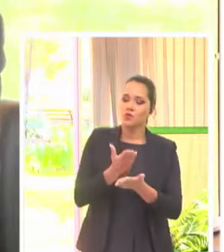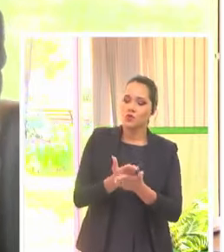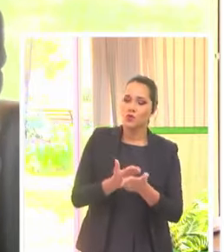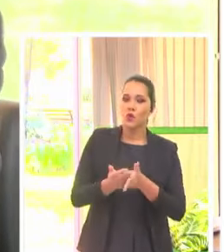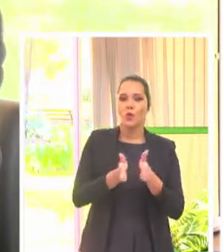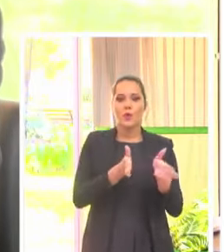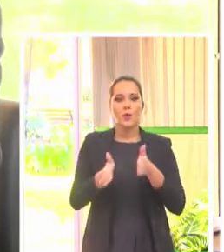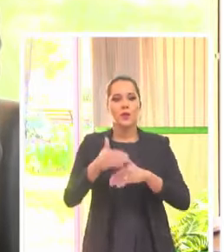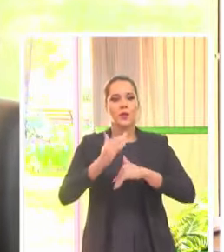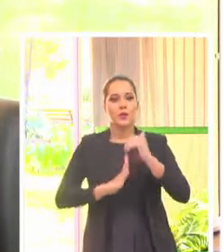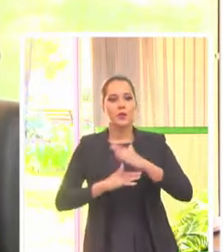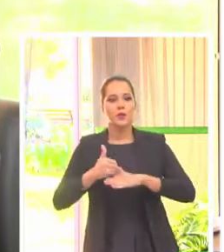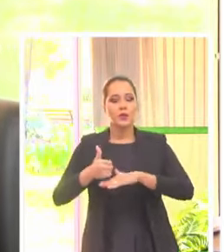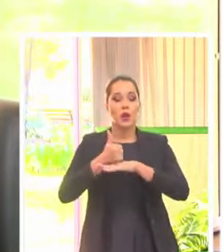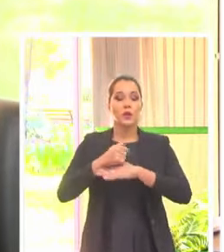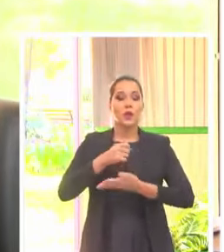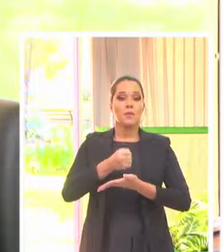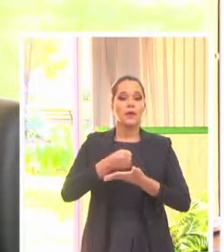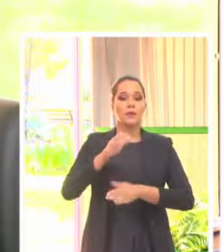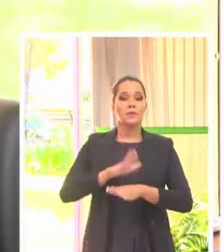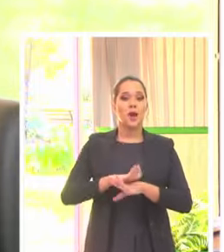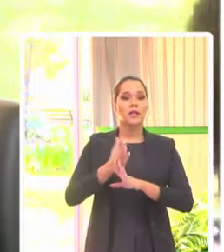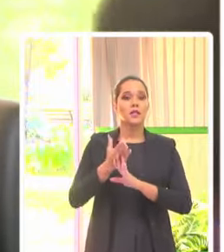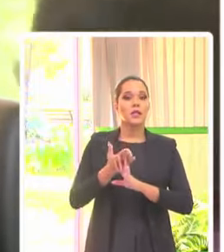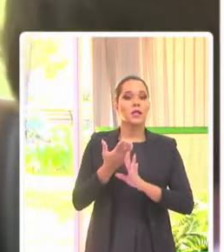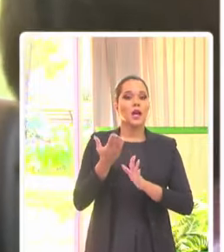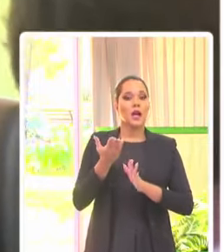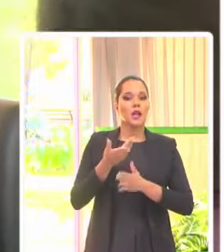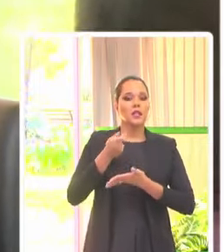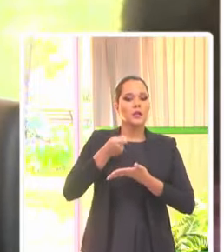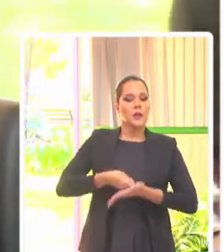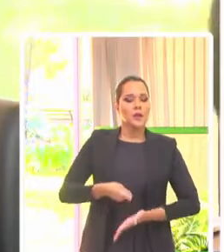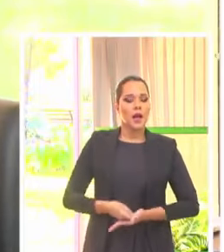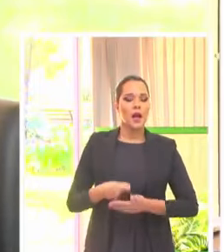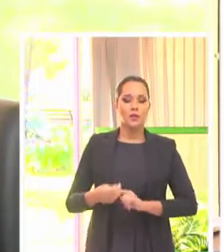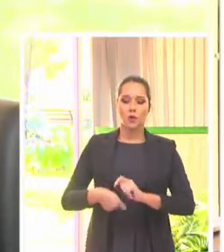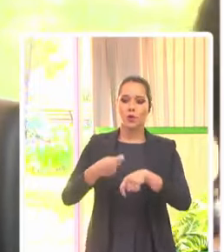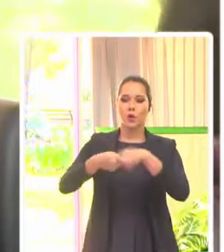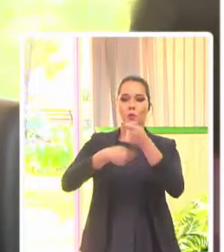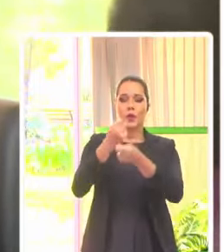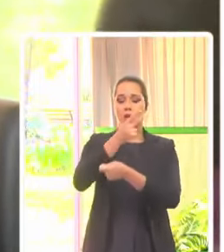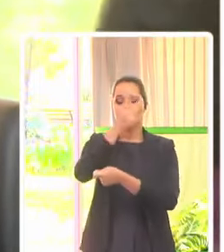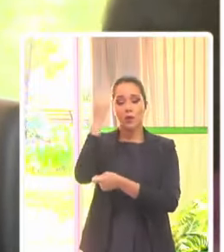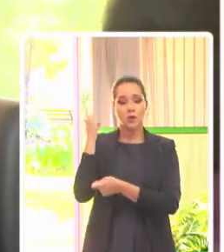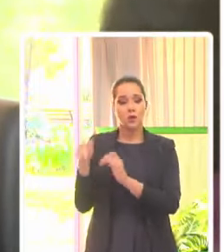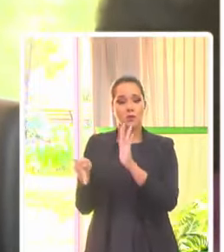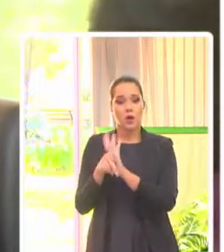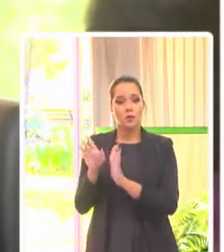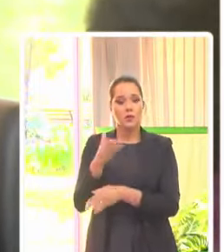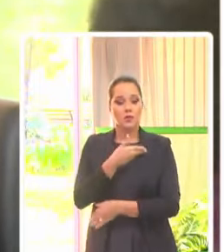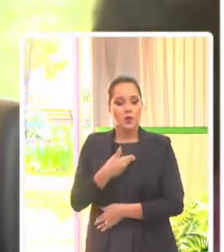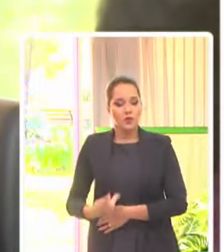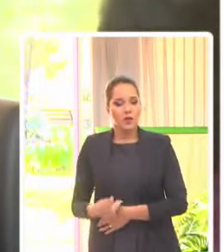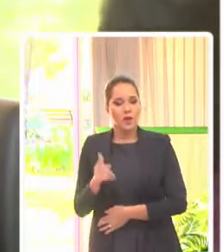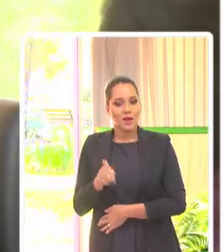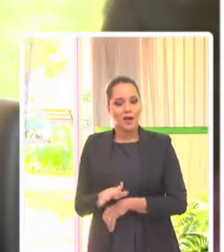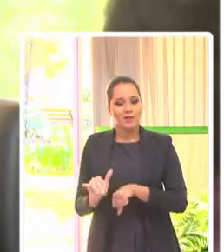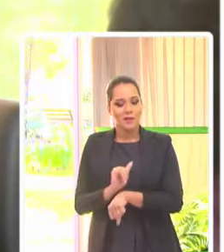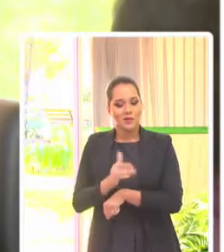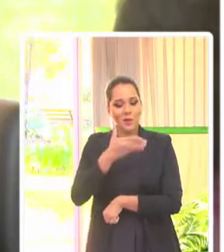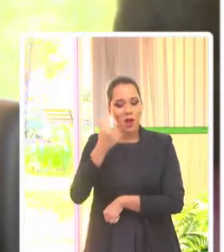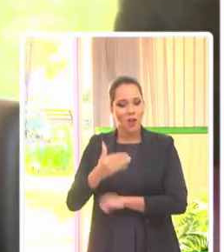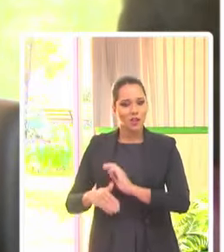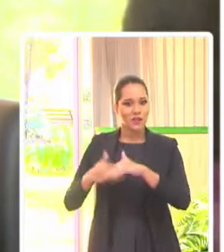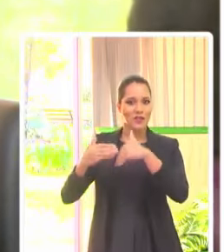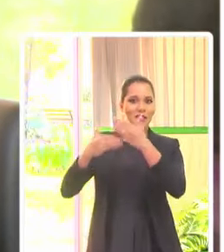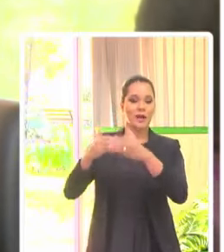technologists talk to economists, having security officials talk to, teach, is the way forward, but there's not a one-size-fits-all.